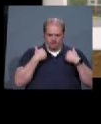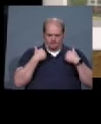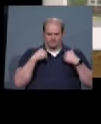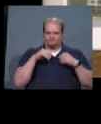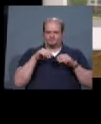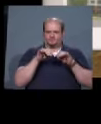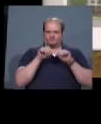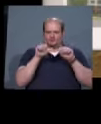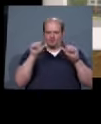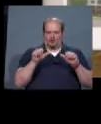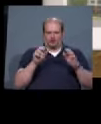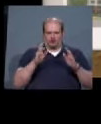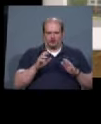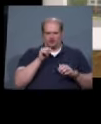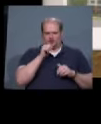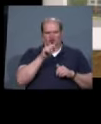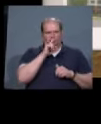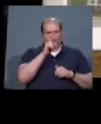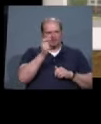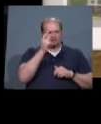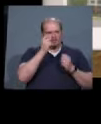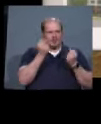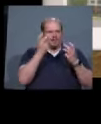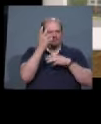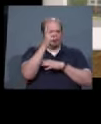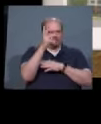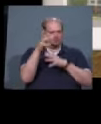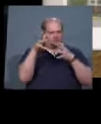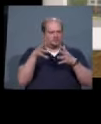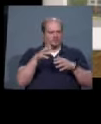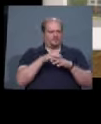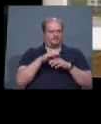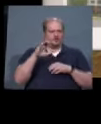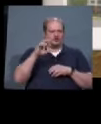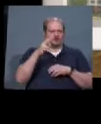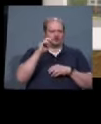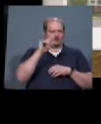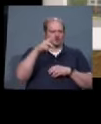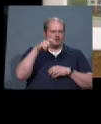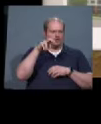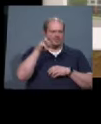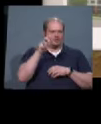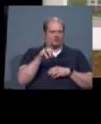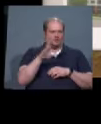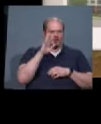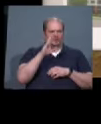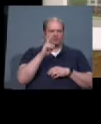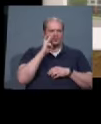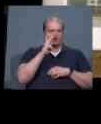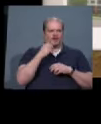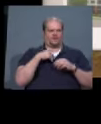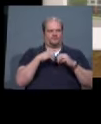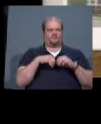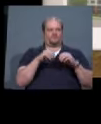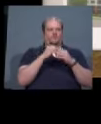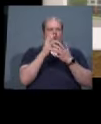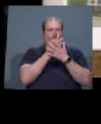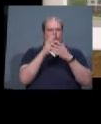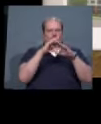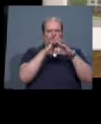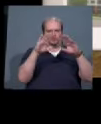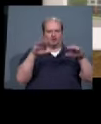the architect didn't really understand how many trees were going to be left on the Chenal Parkway side, so you could actually will have a lot more screening